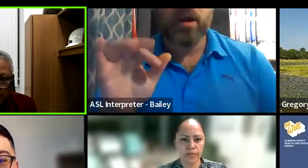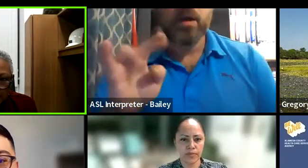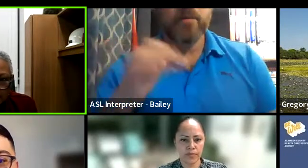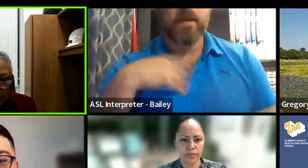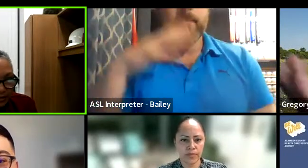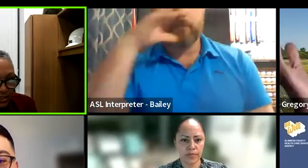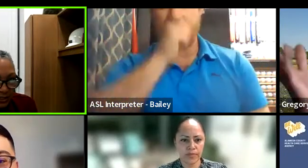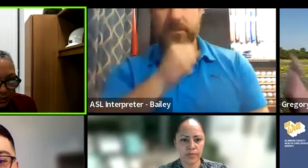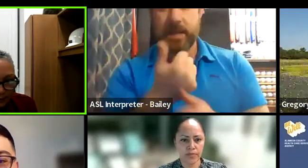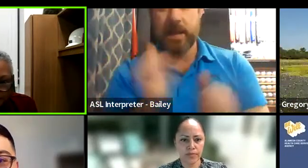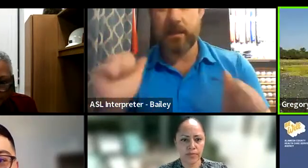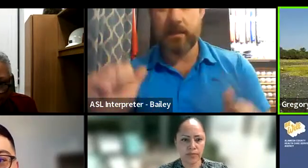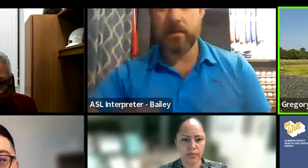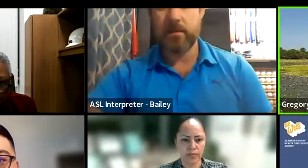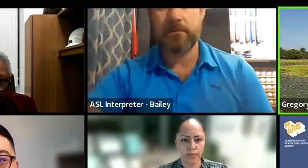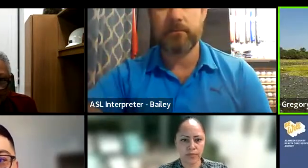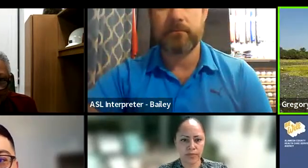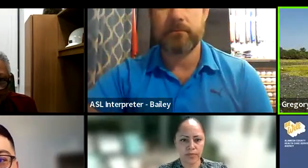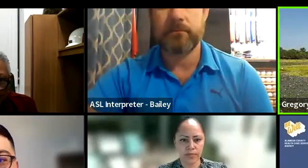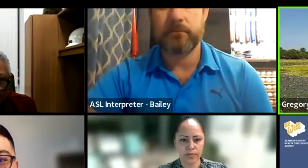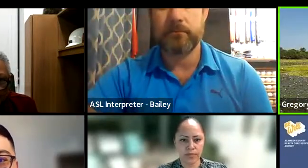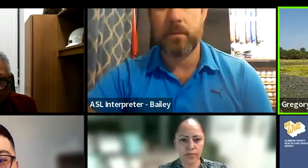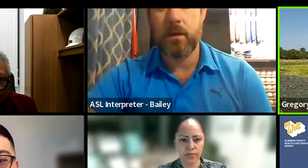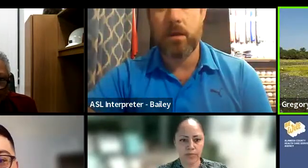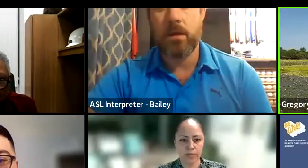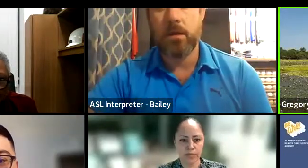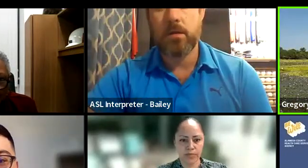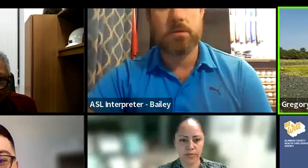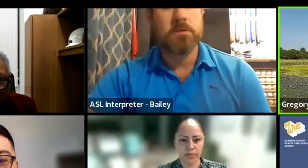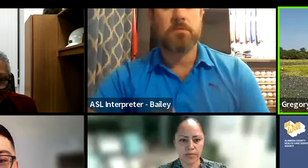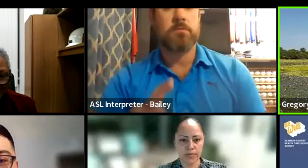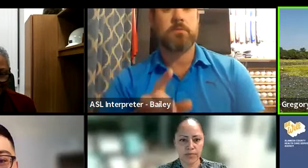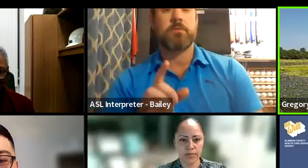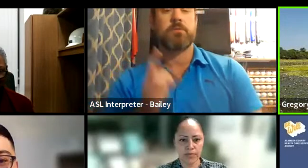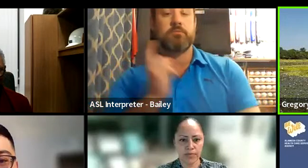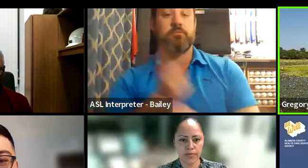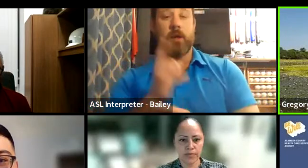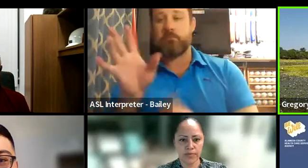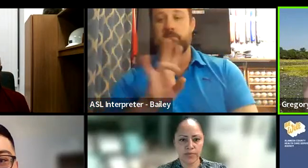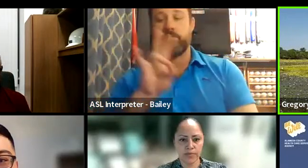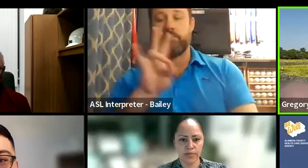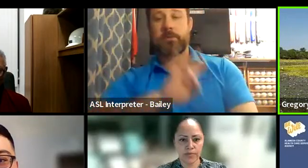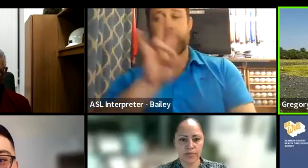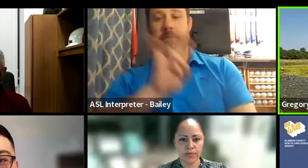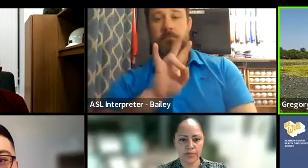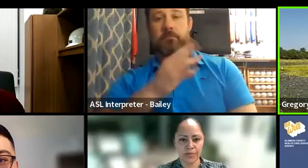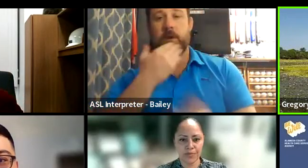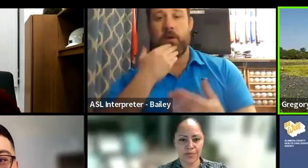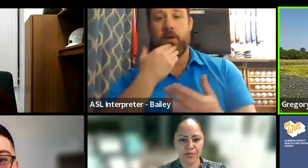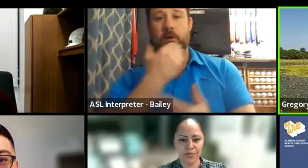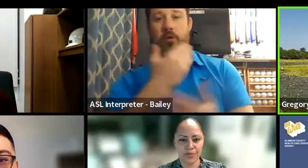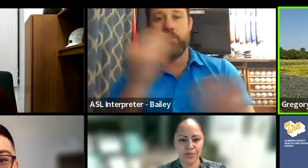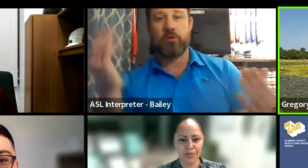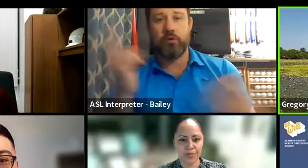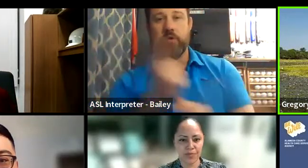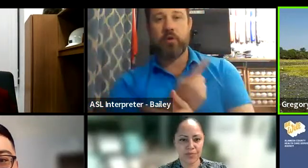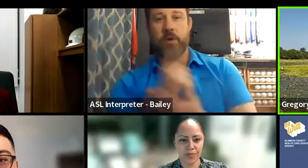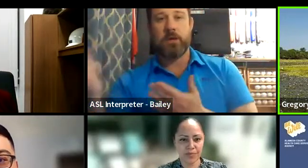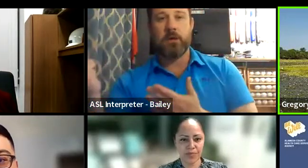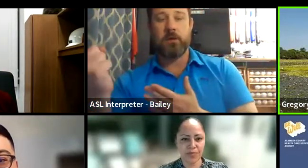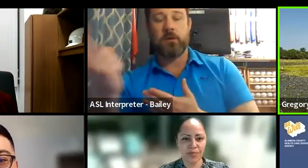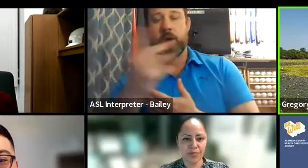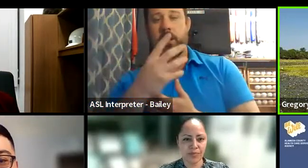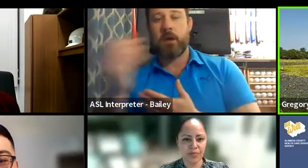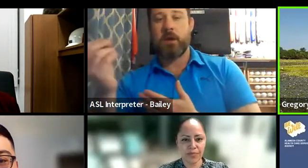missing anything else on our agenda? No, you hit it all just right. We're right at 7 o'clock. Have a good rest of your week,